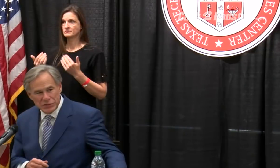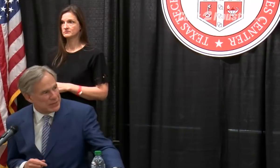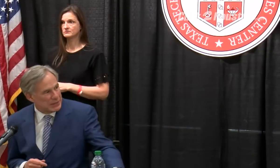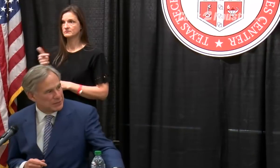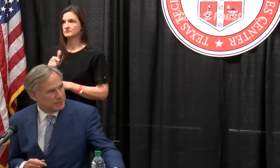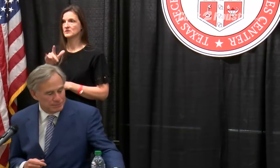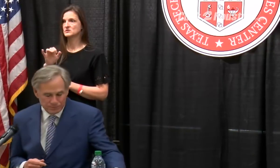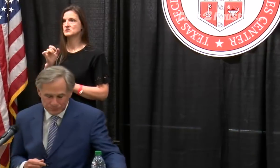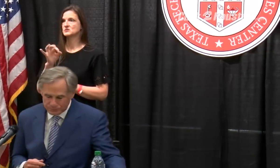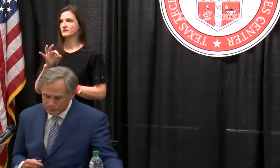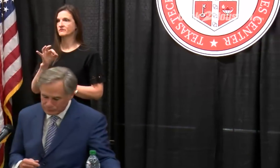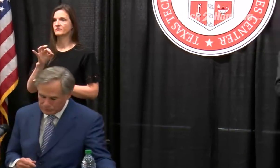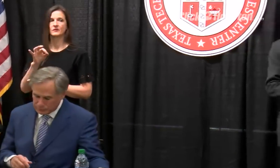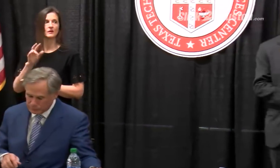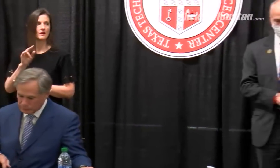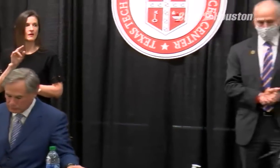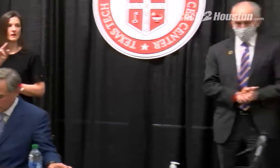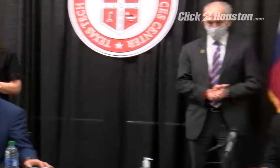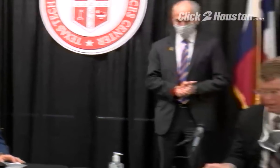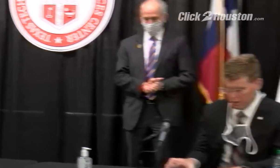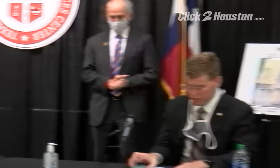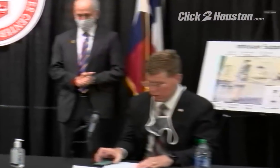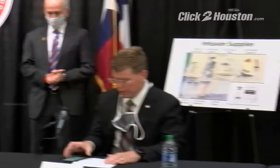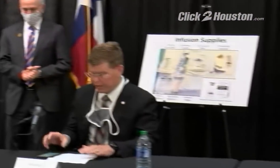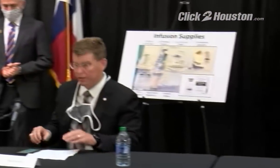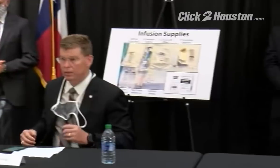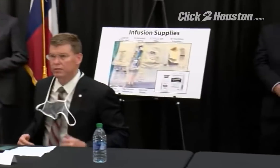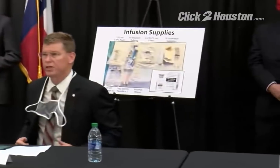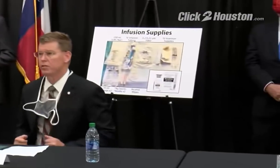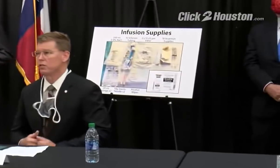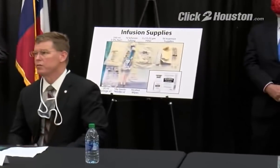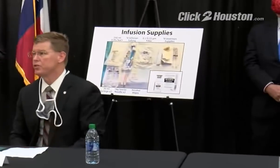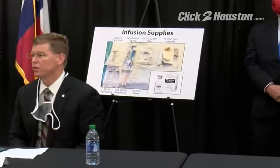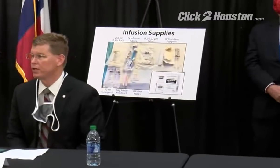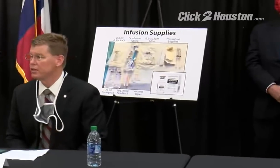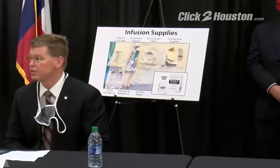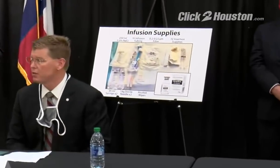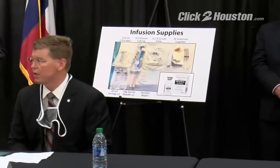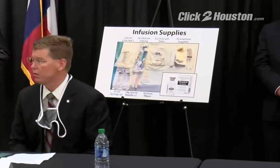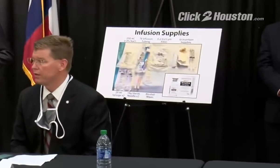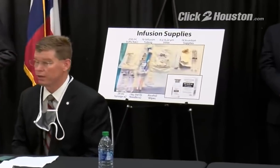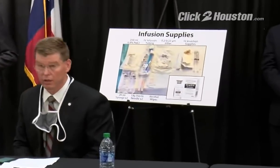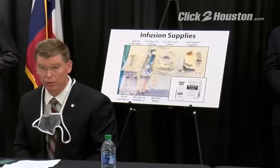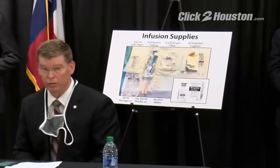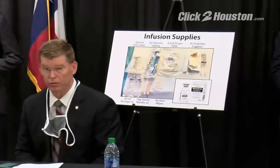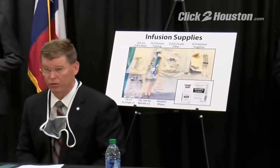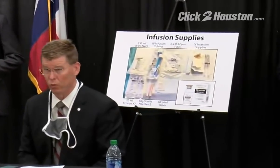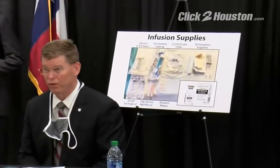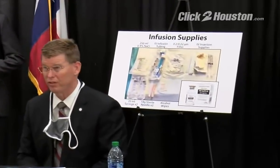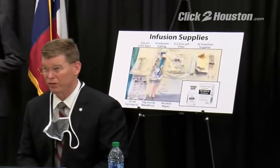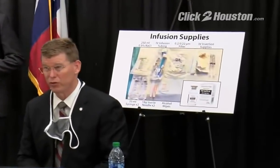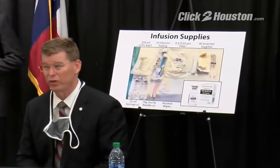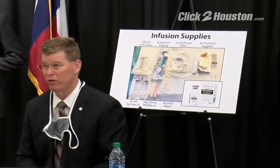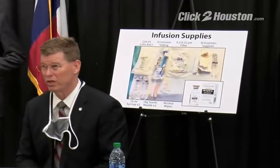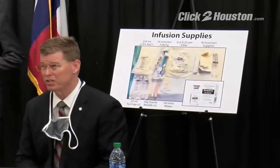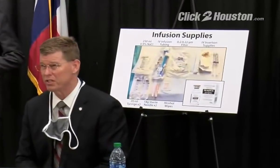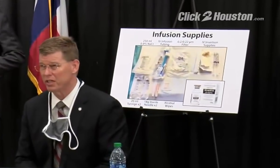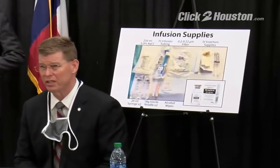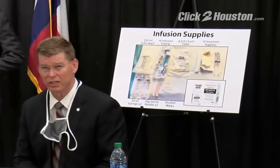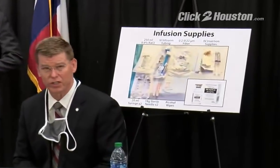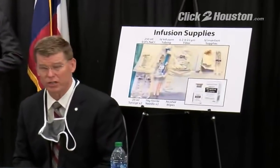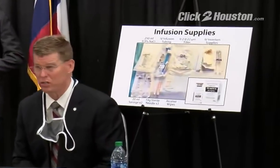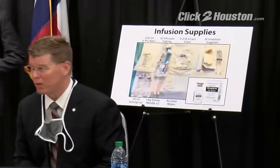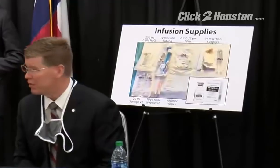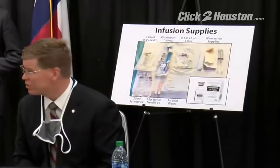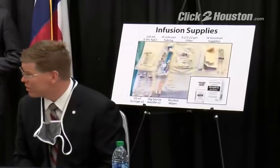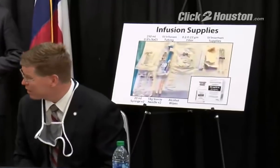Chief Nimkit. Thank you, Governor. And I also want to thank Chancellor Mitchell and his team, not only here in Lubbock, but for the work that they're doing across the state.